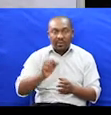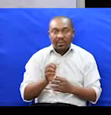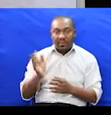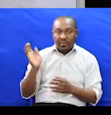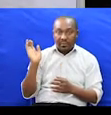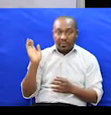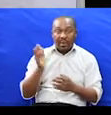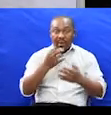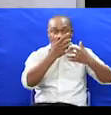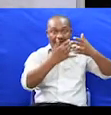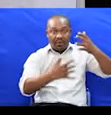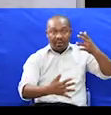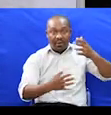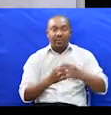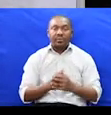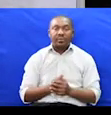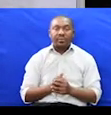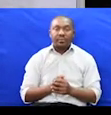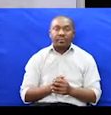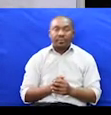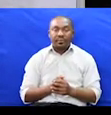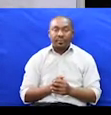of the following